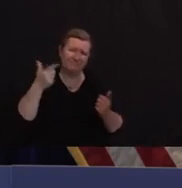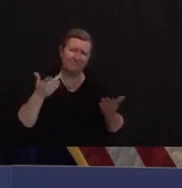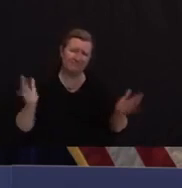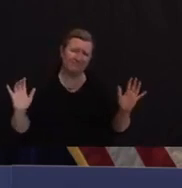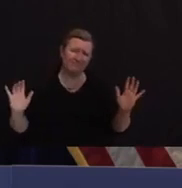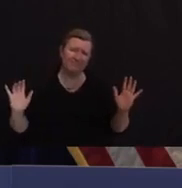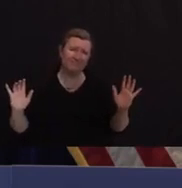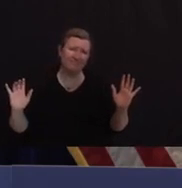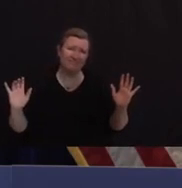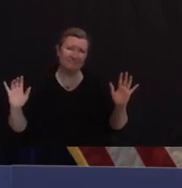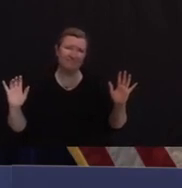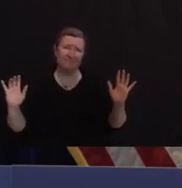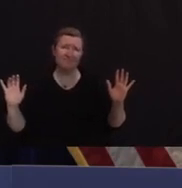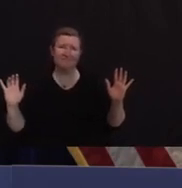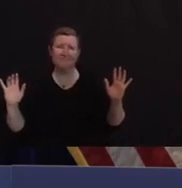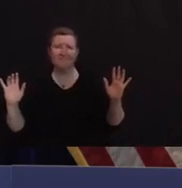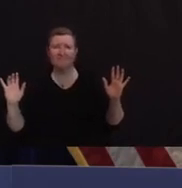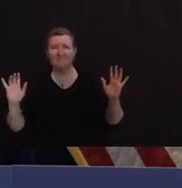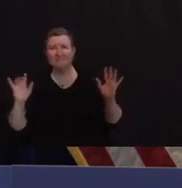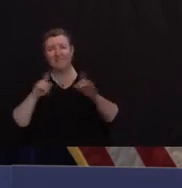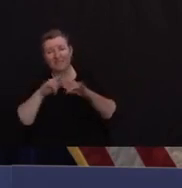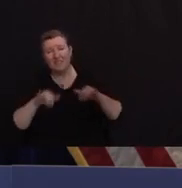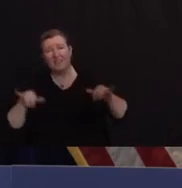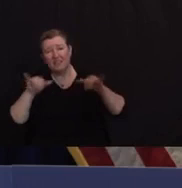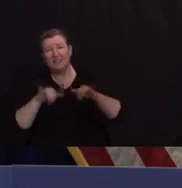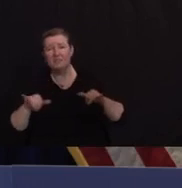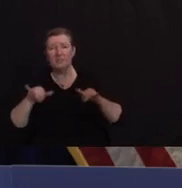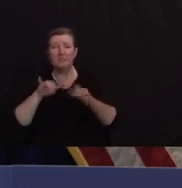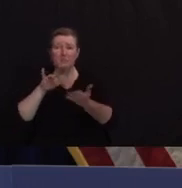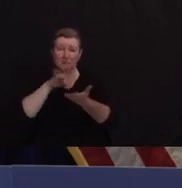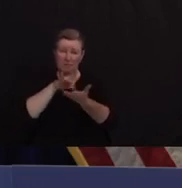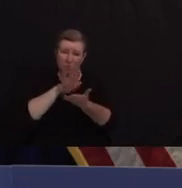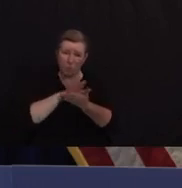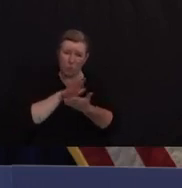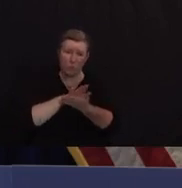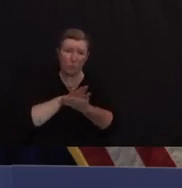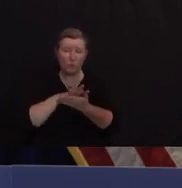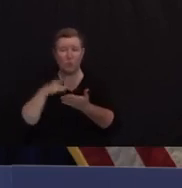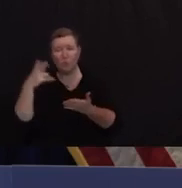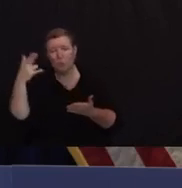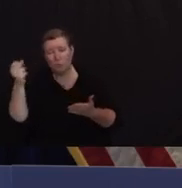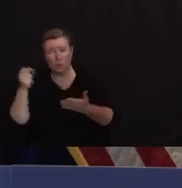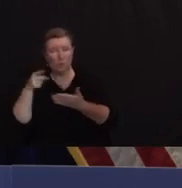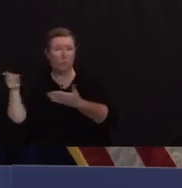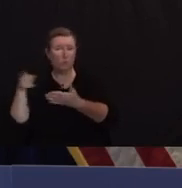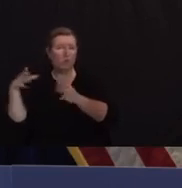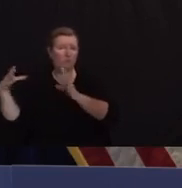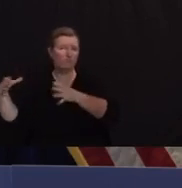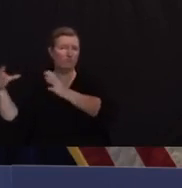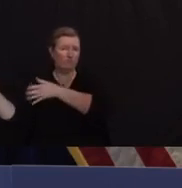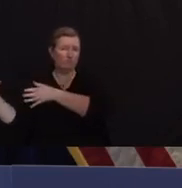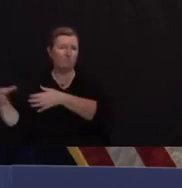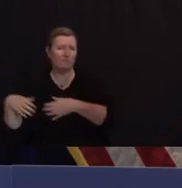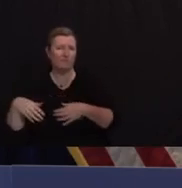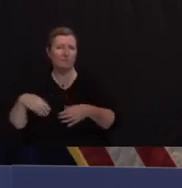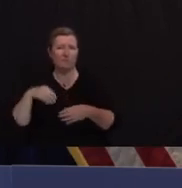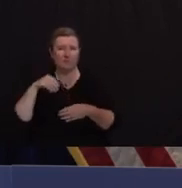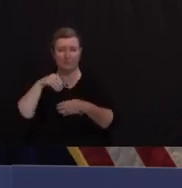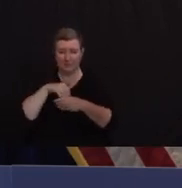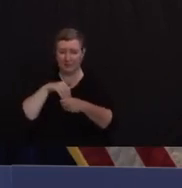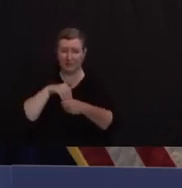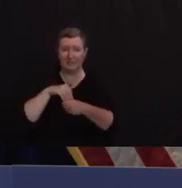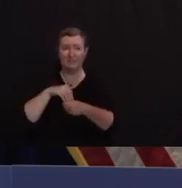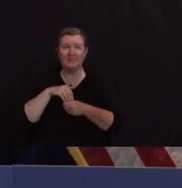high school students. And as many of you know, tobacco products contain nicotine, which is a highly, highly